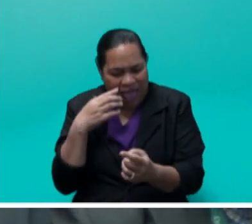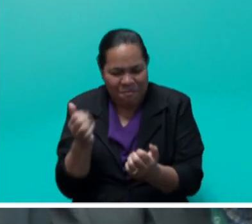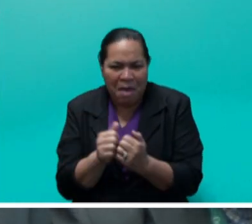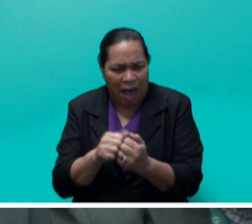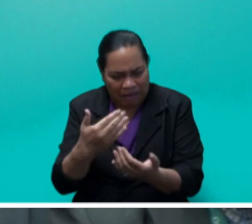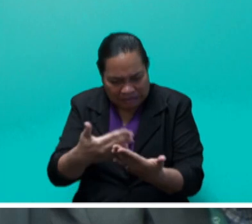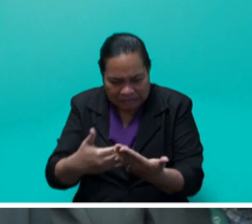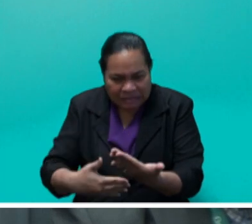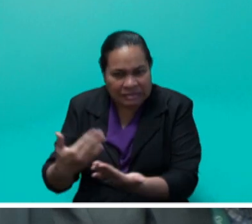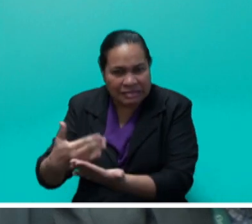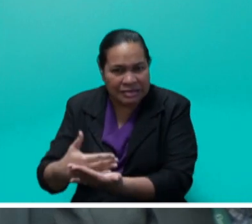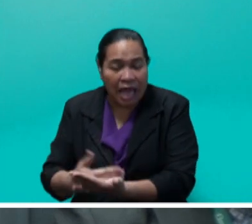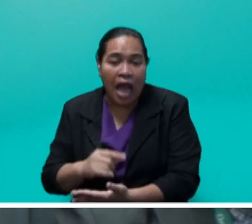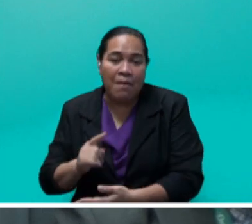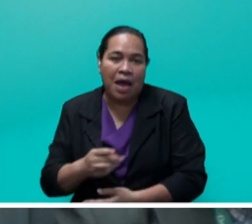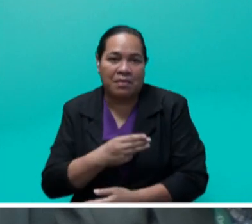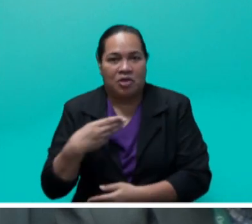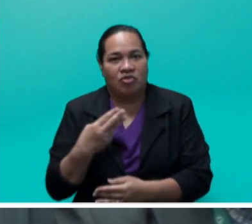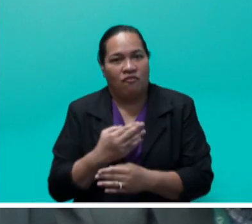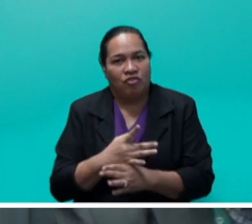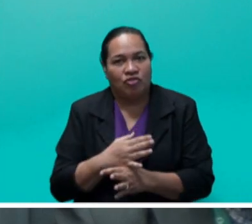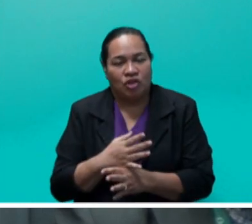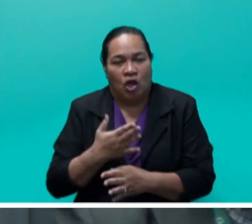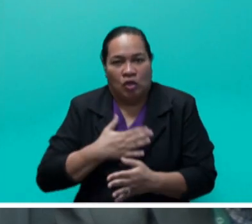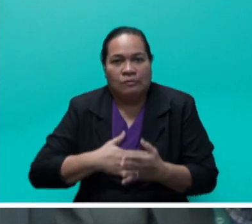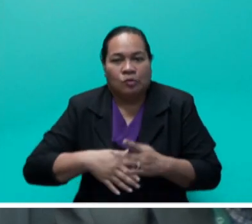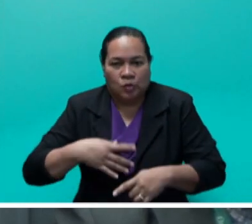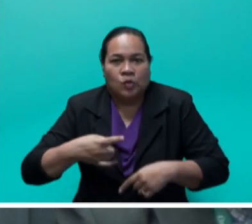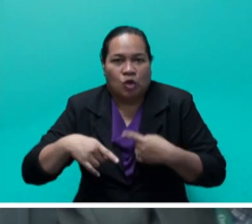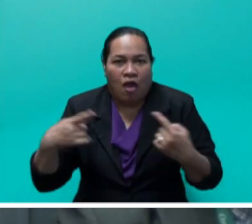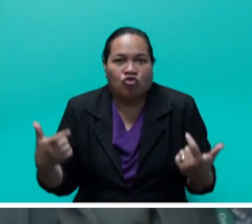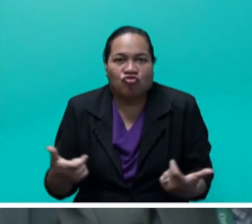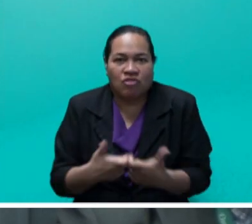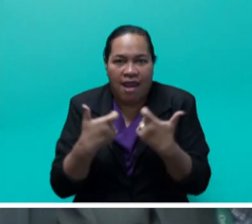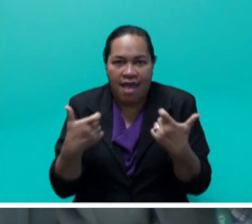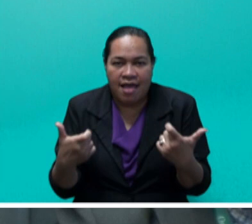the Ministry of Fisheries continue to face challenges in